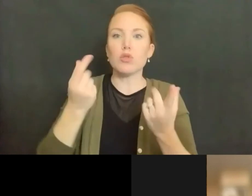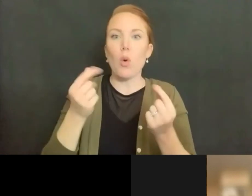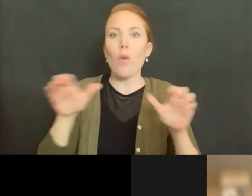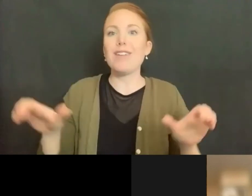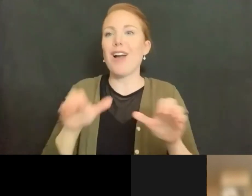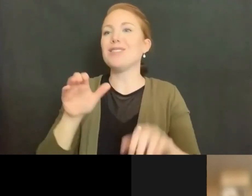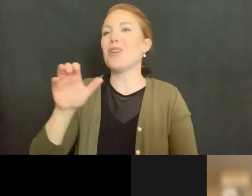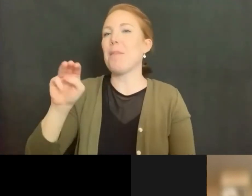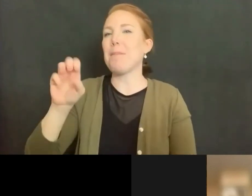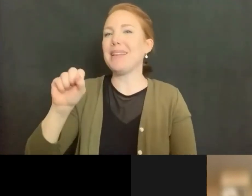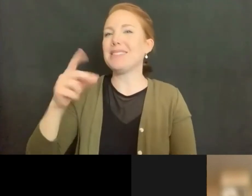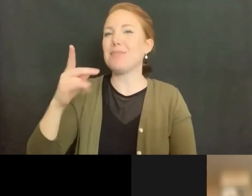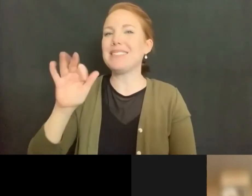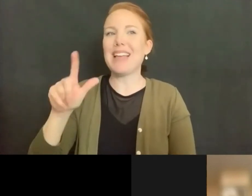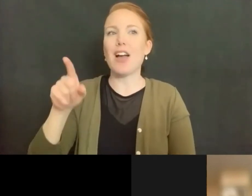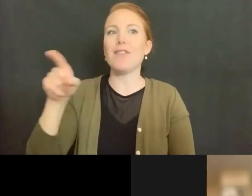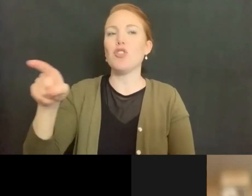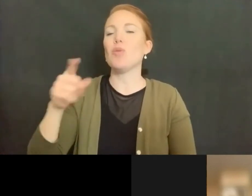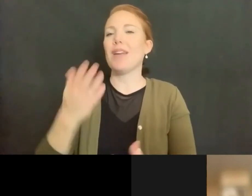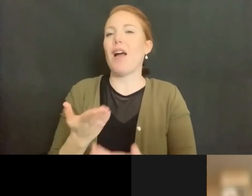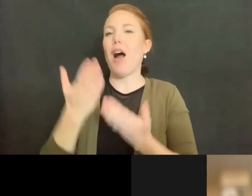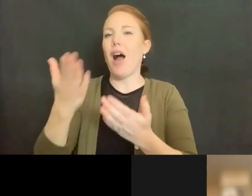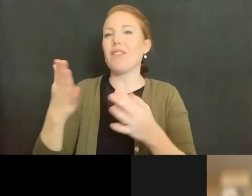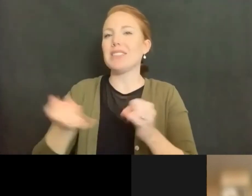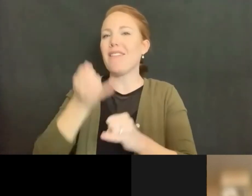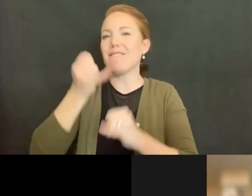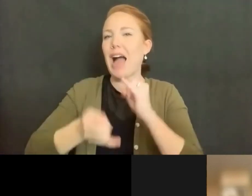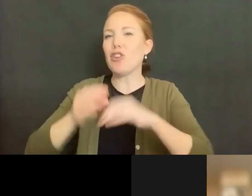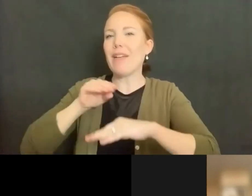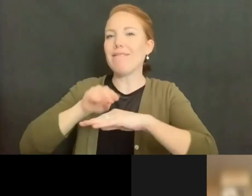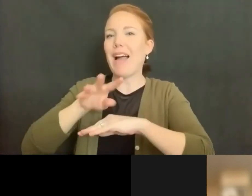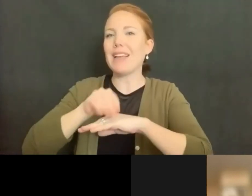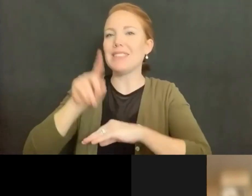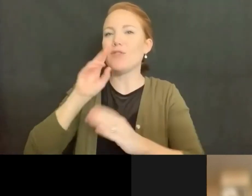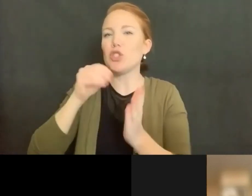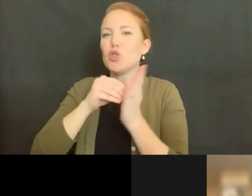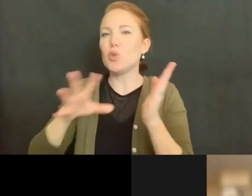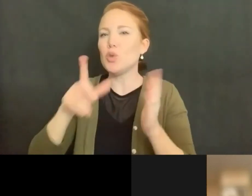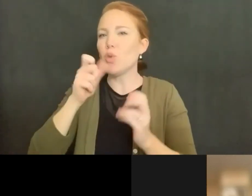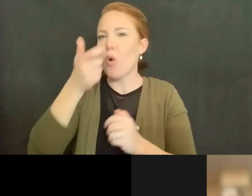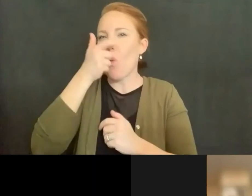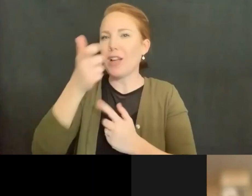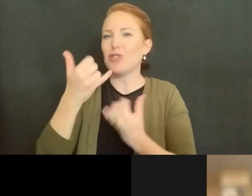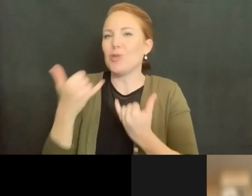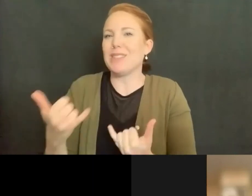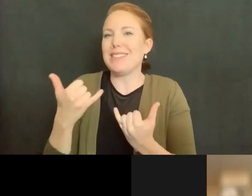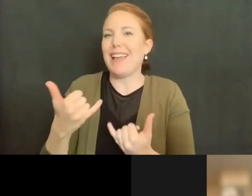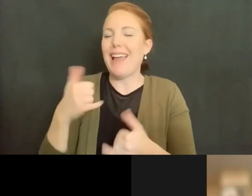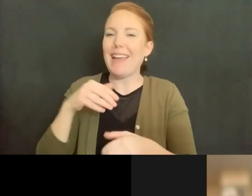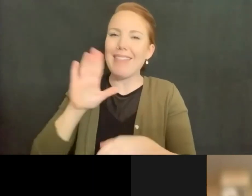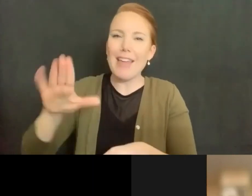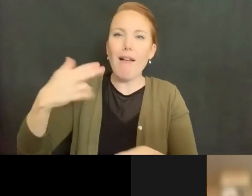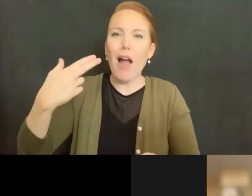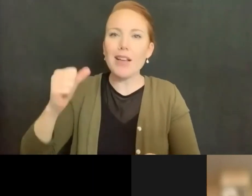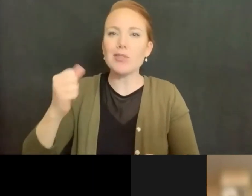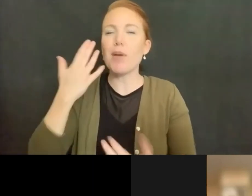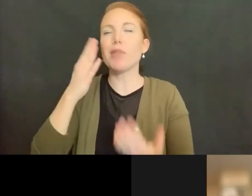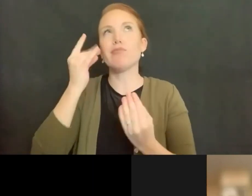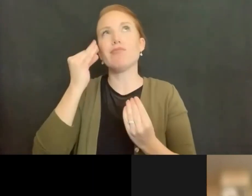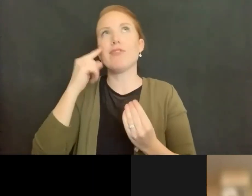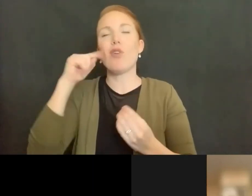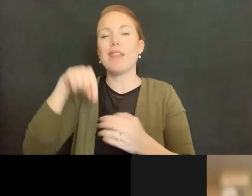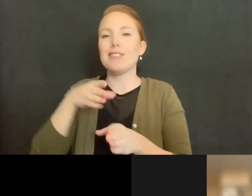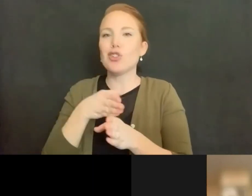if you could offer some final advice to the students who have watched today, that maybe they're in high school, they're thinking about this career path